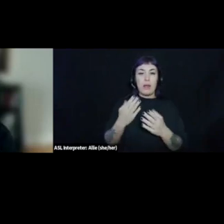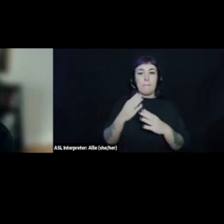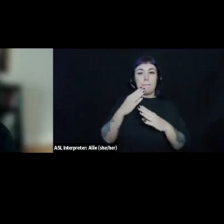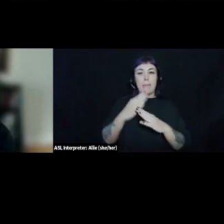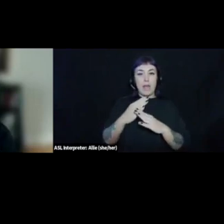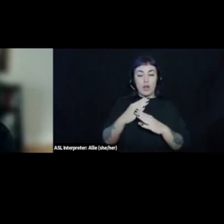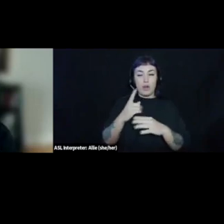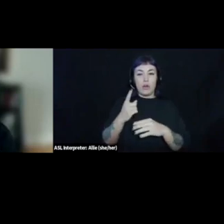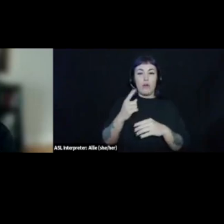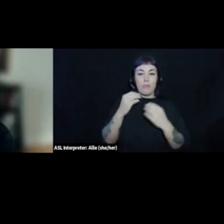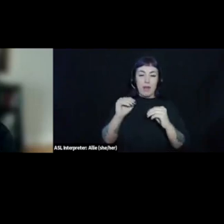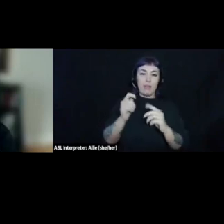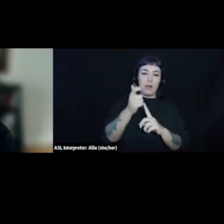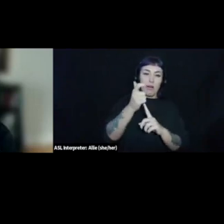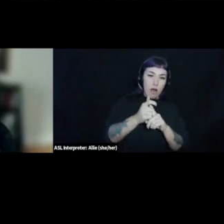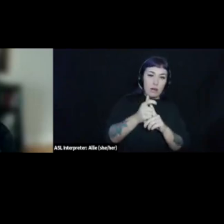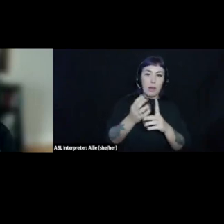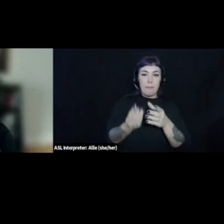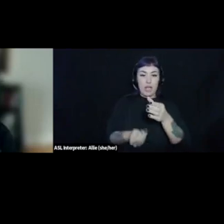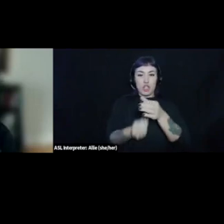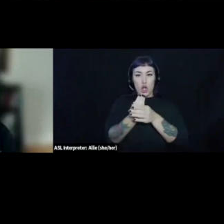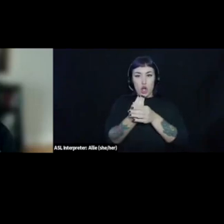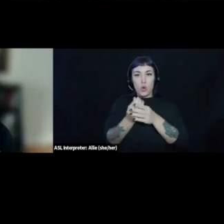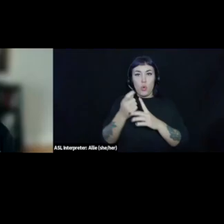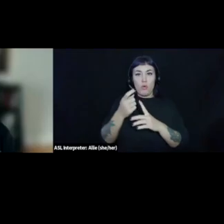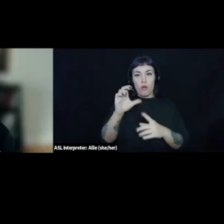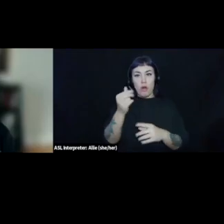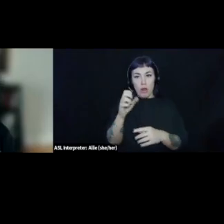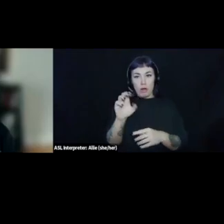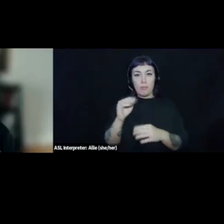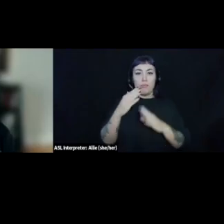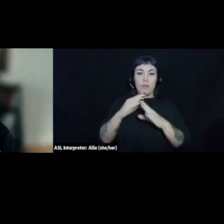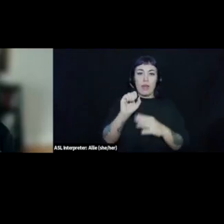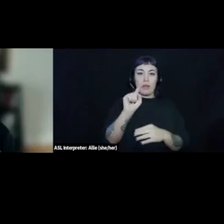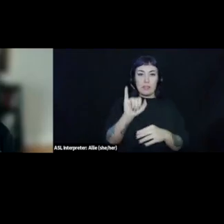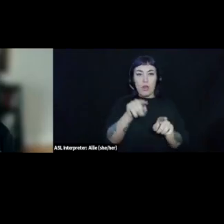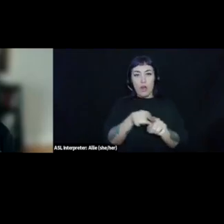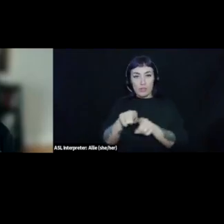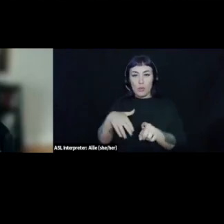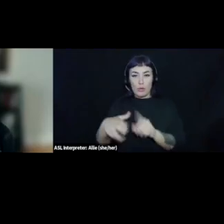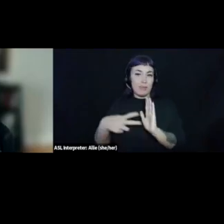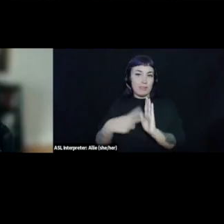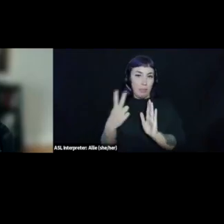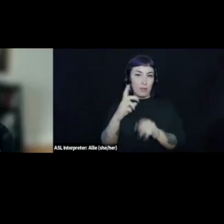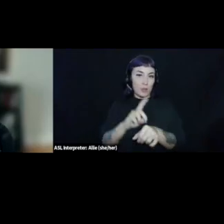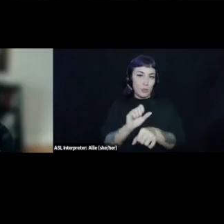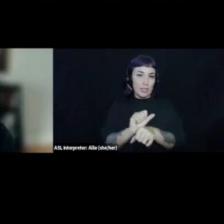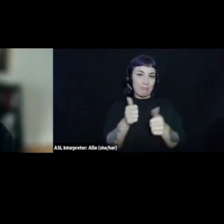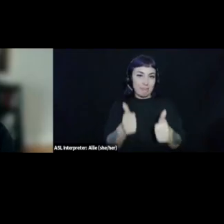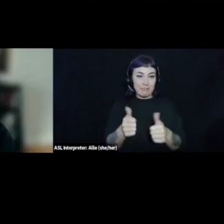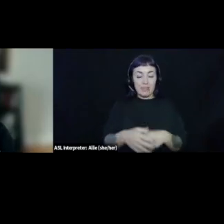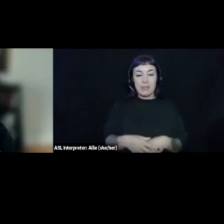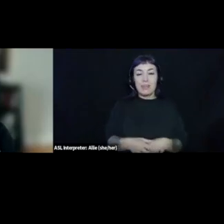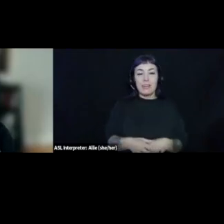Condoms and internal condoms prevent STIs, but they also prevent pregnancy. They do double duty. That's fun. We